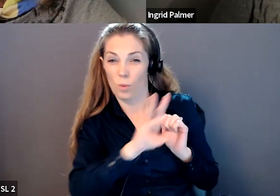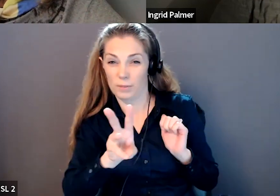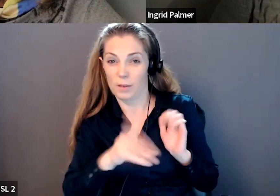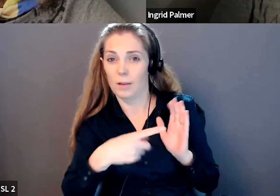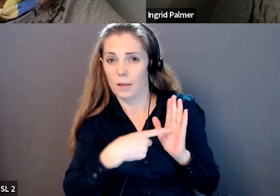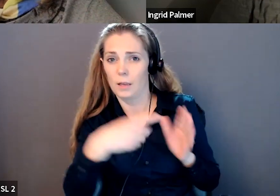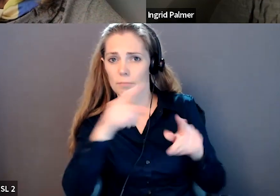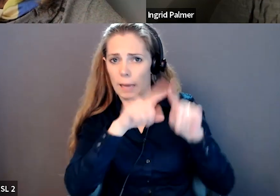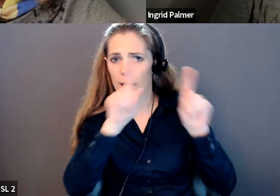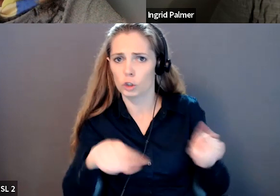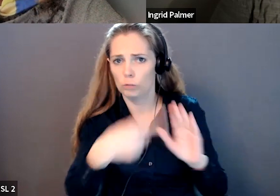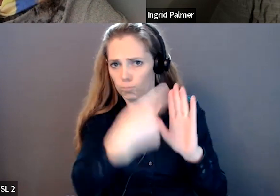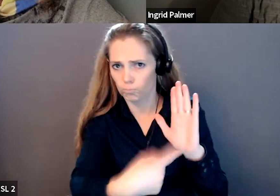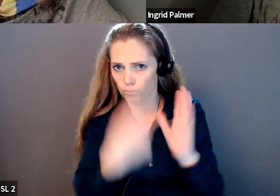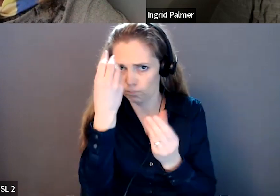to